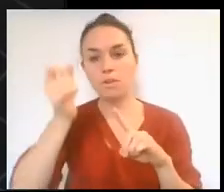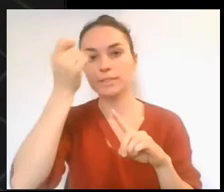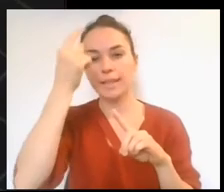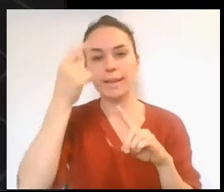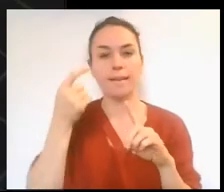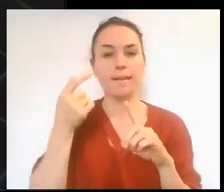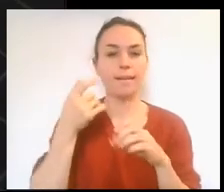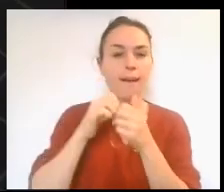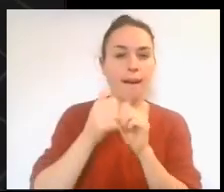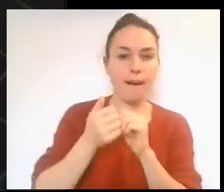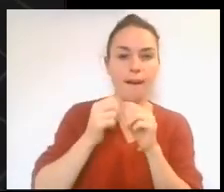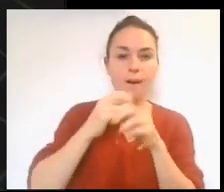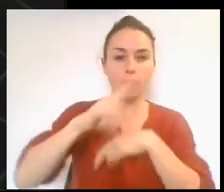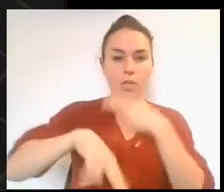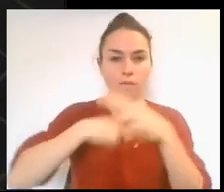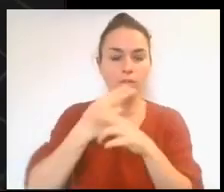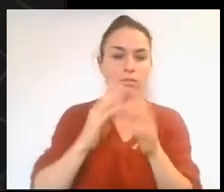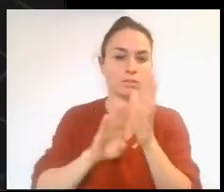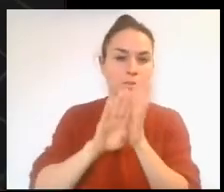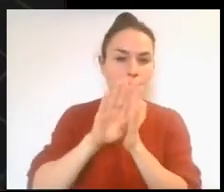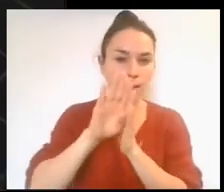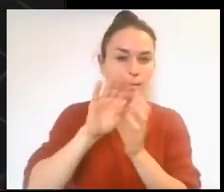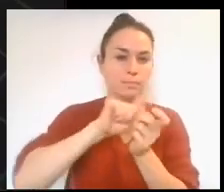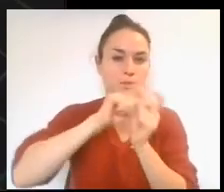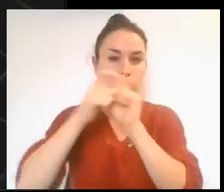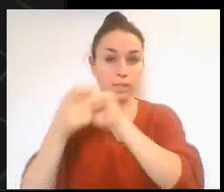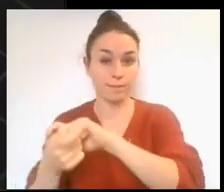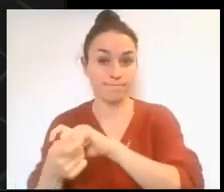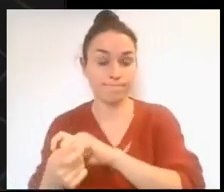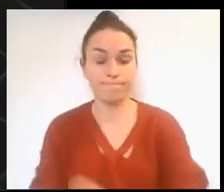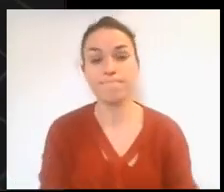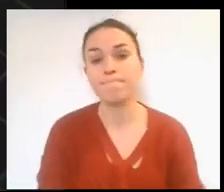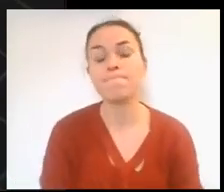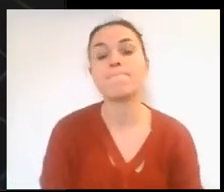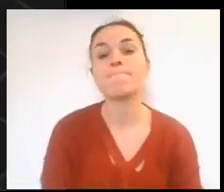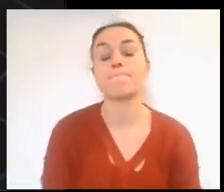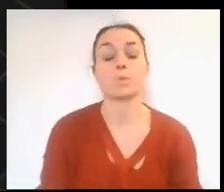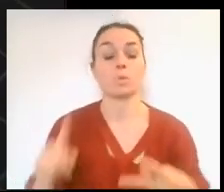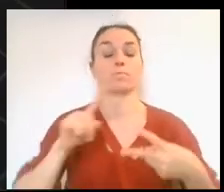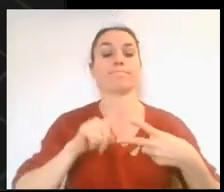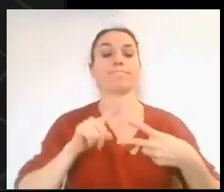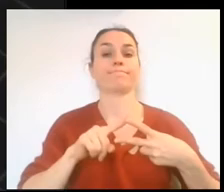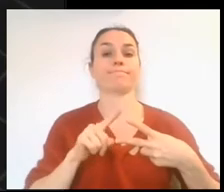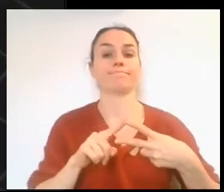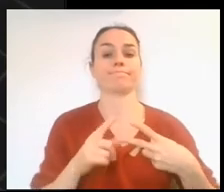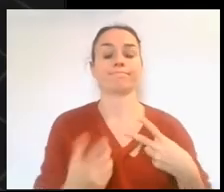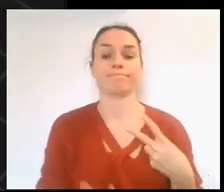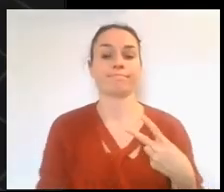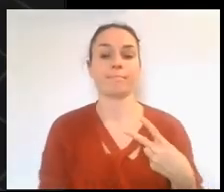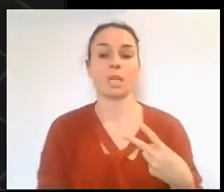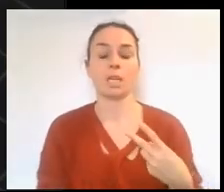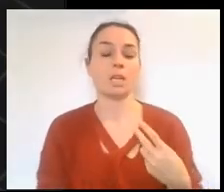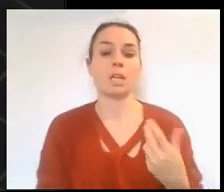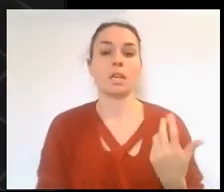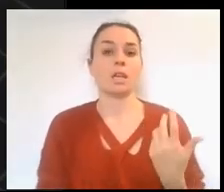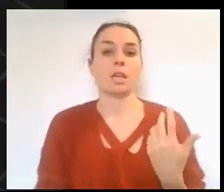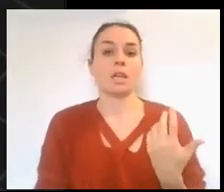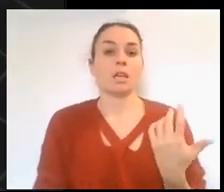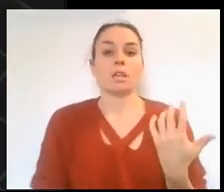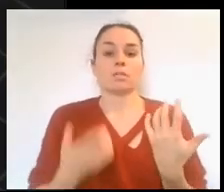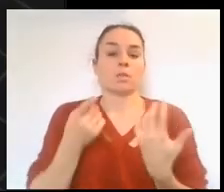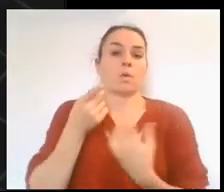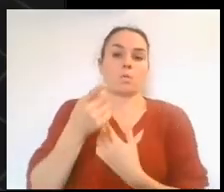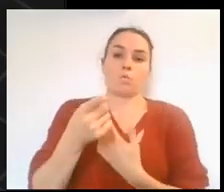evolved. Again, believe it or not. So, first concept is, anytime you look out at an